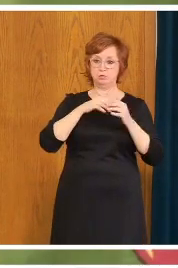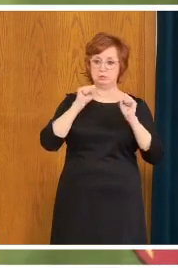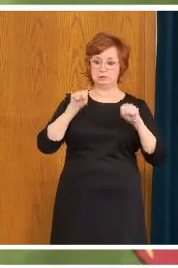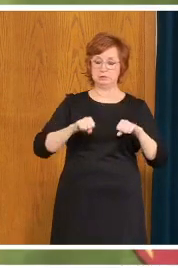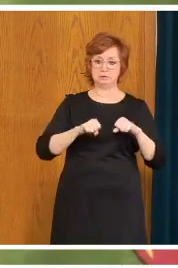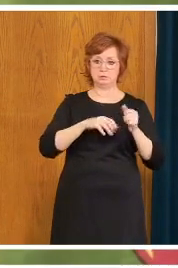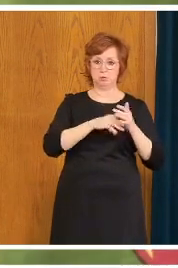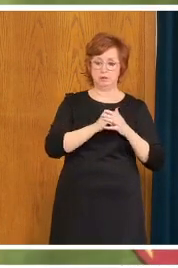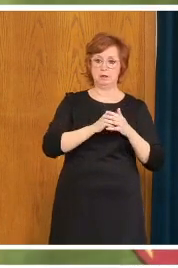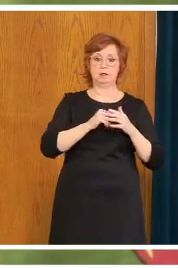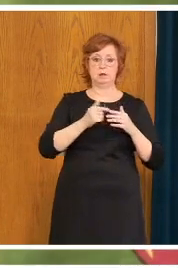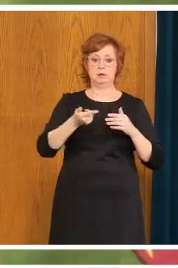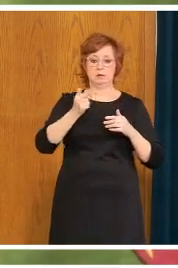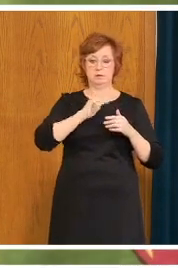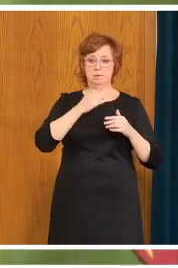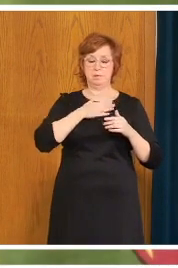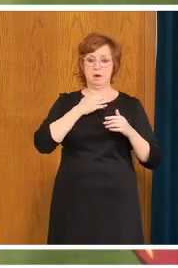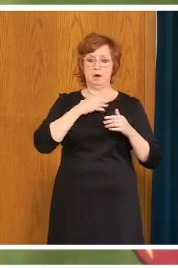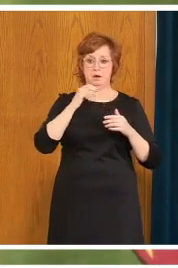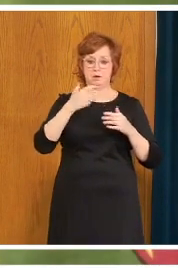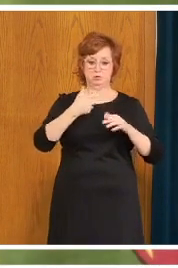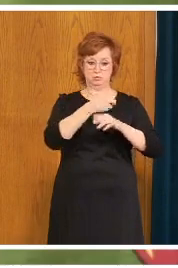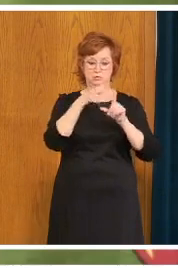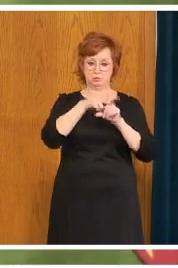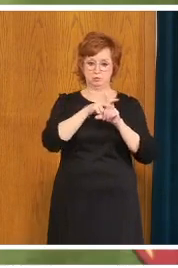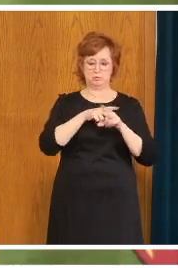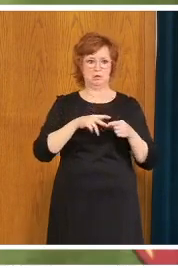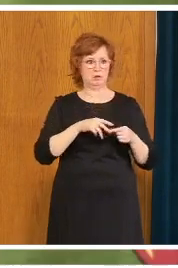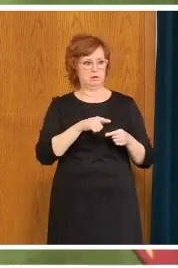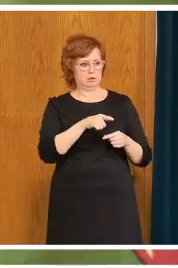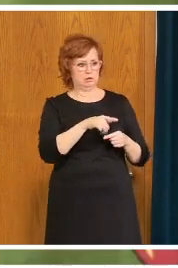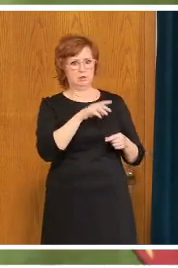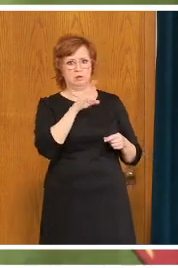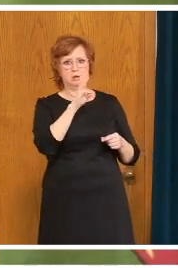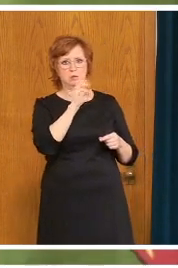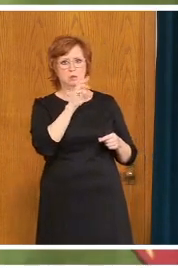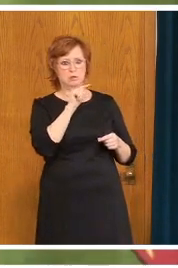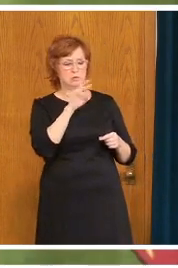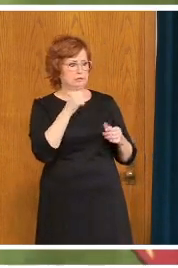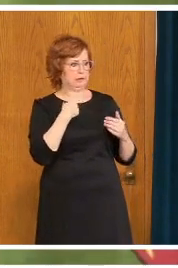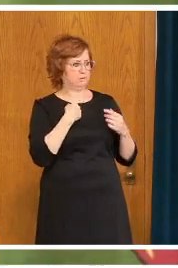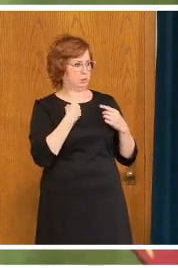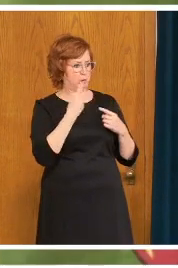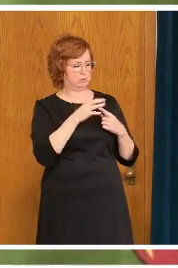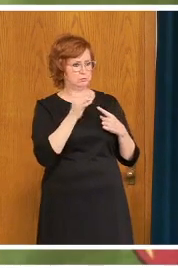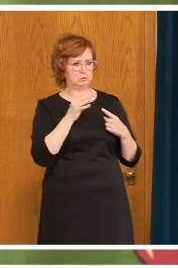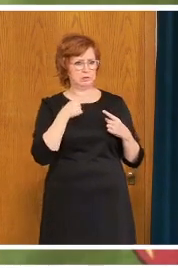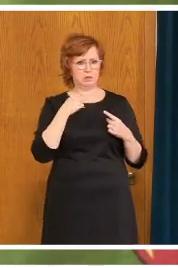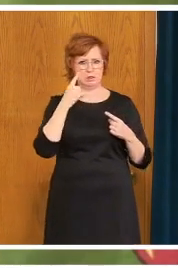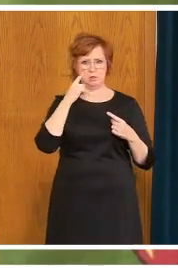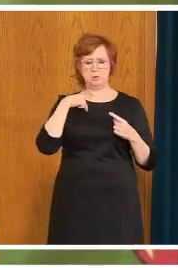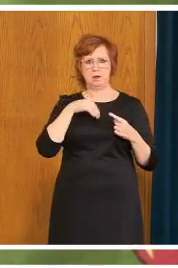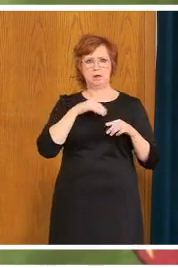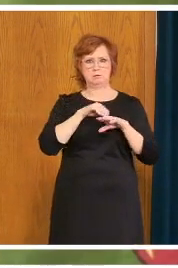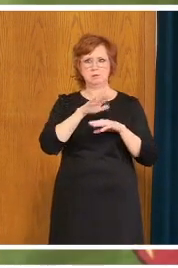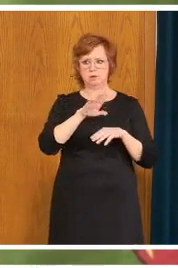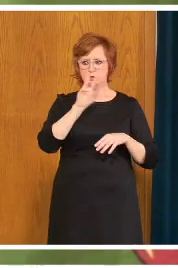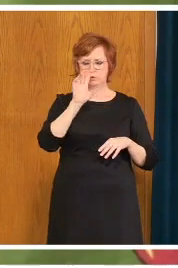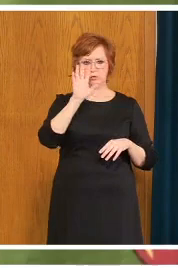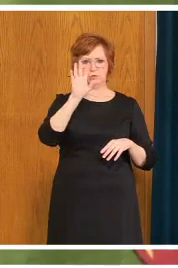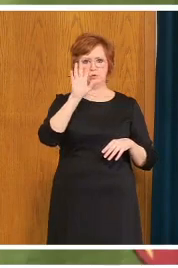for vaccines are able to get their shot? Yeah, if we had everybody that was sent out, I believe there's about 25,000 letters that were sent